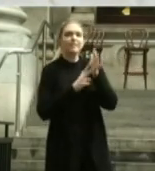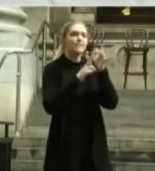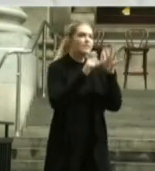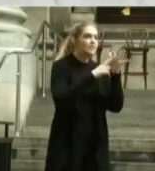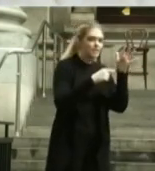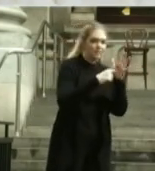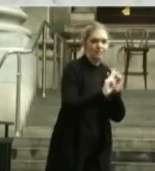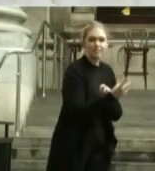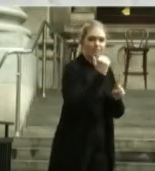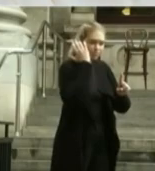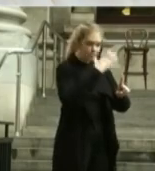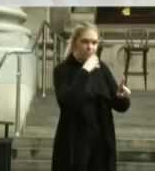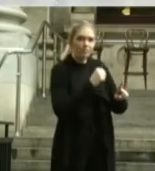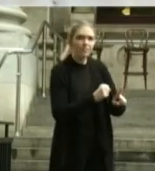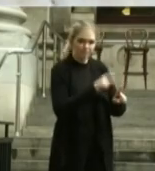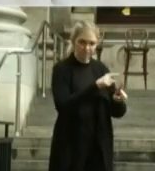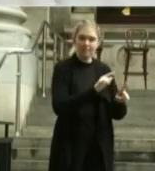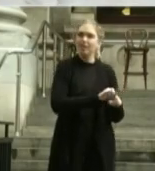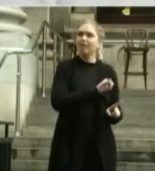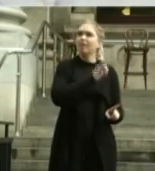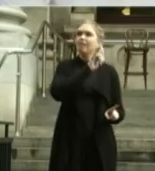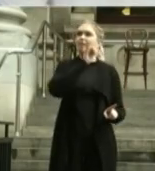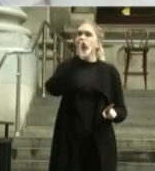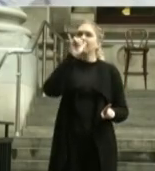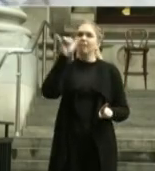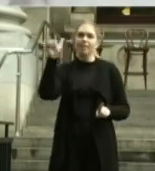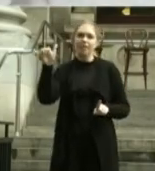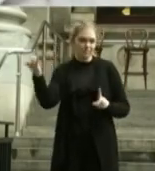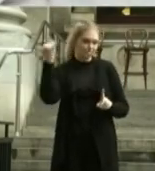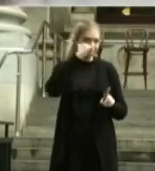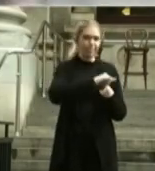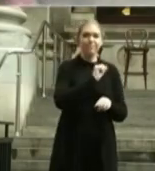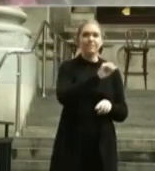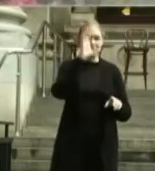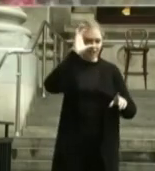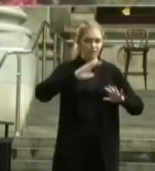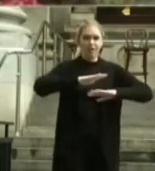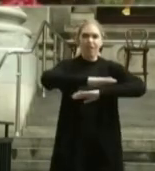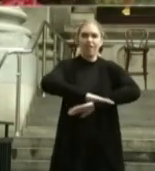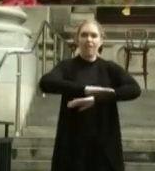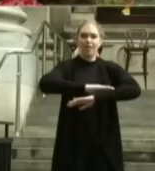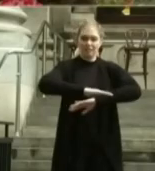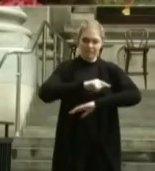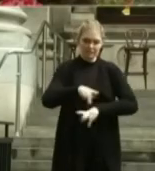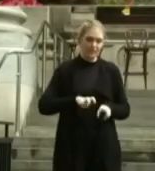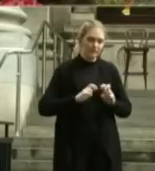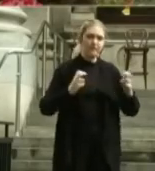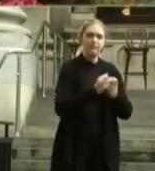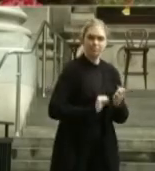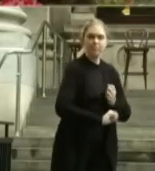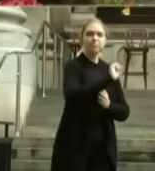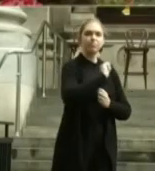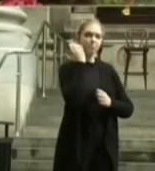Vincent Lignari returning an airplane back to his country. Sit down with his